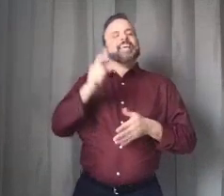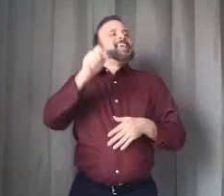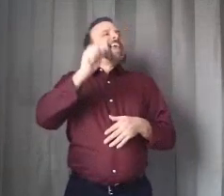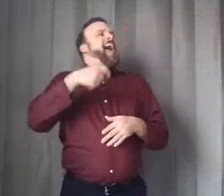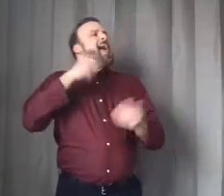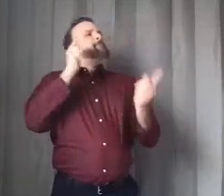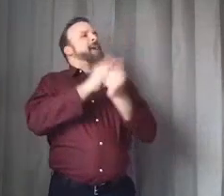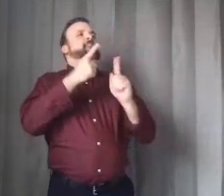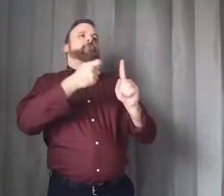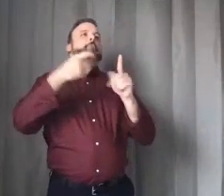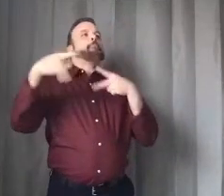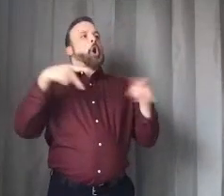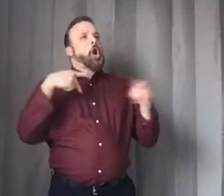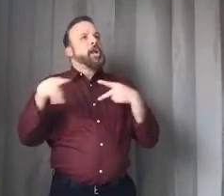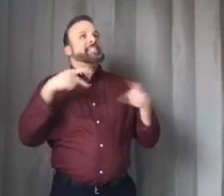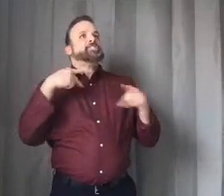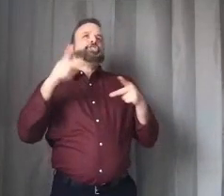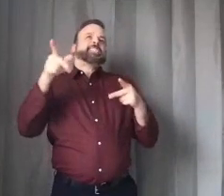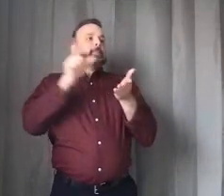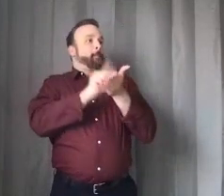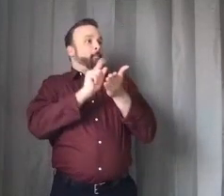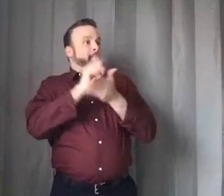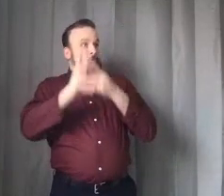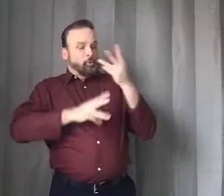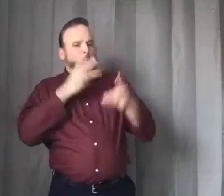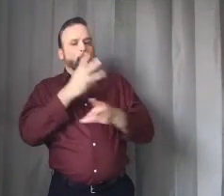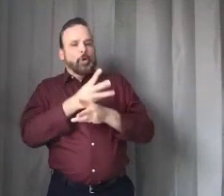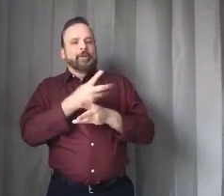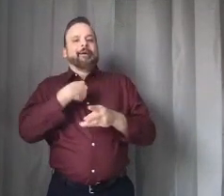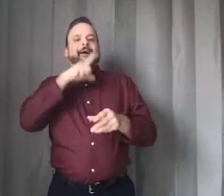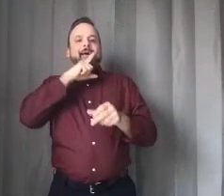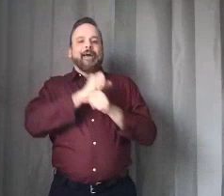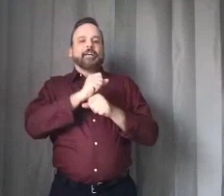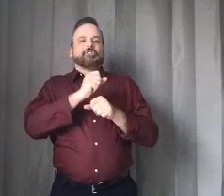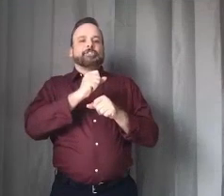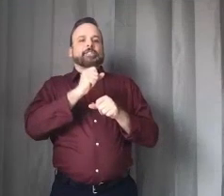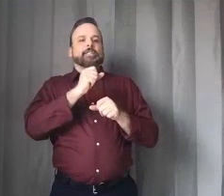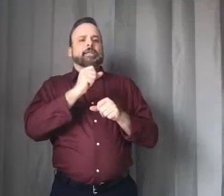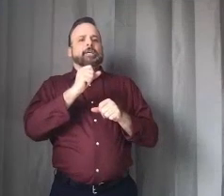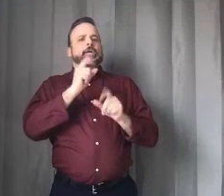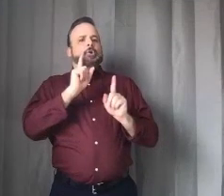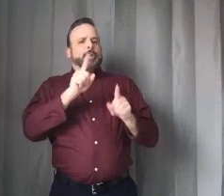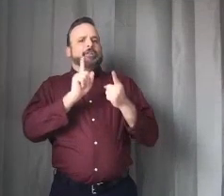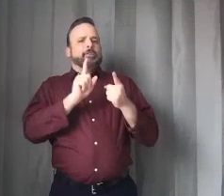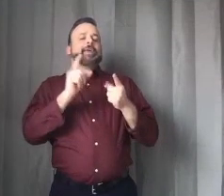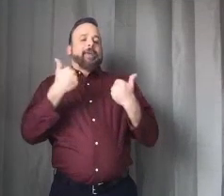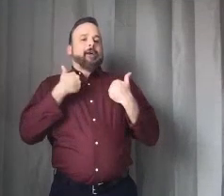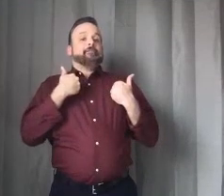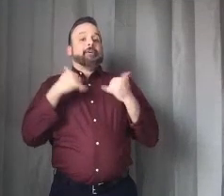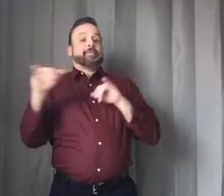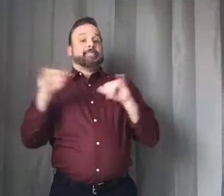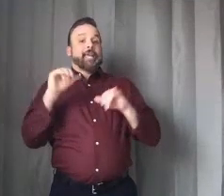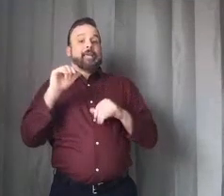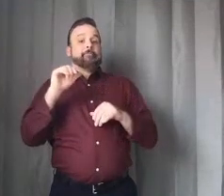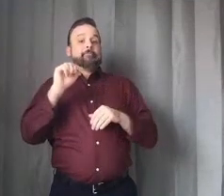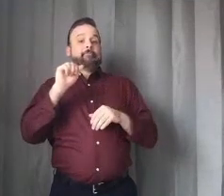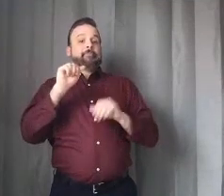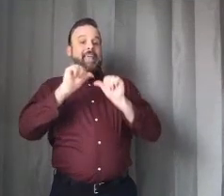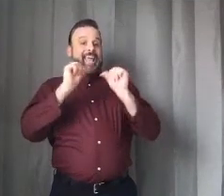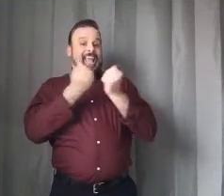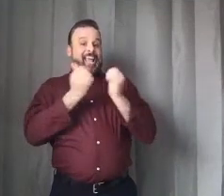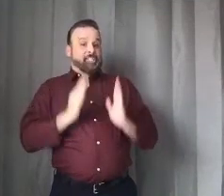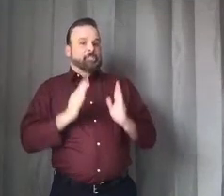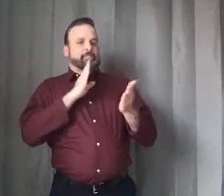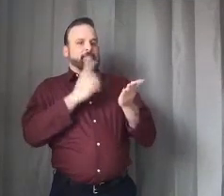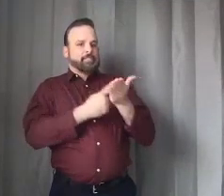from publishing, like just the world. Like, and I actually came to Amerie and I had the same agent and I was talking to her and I was